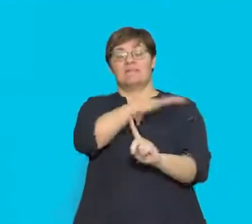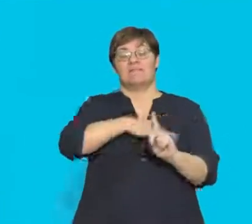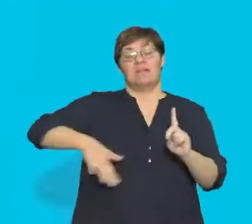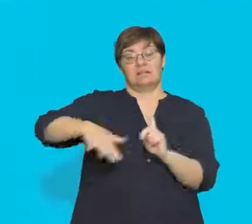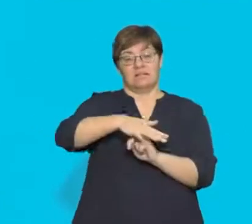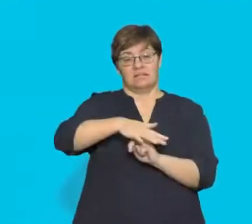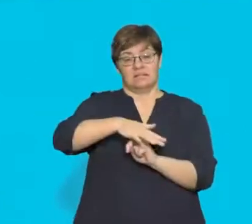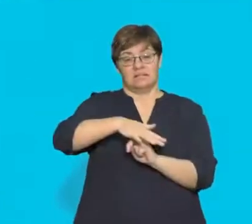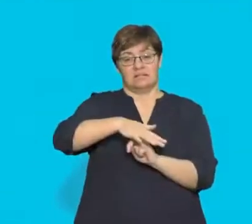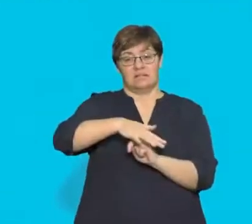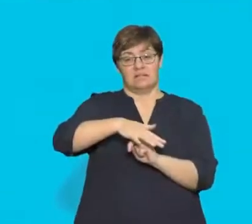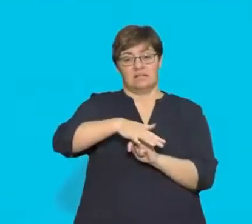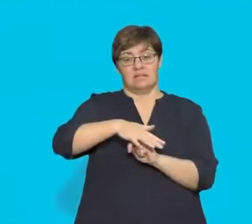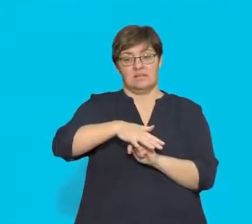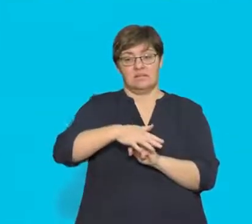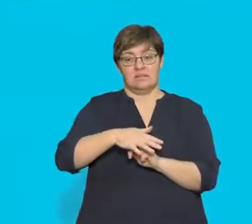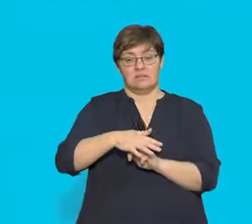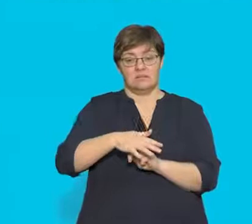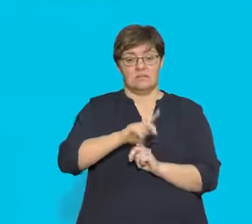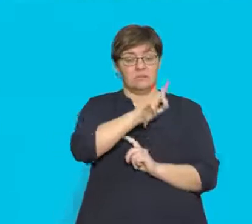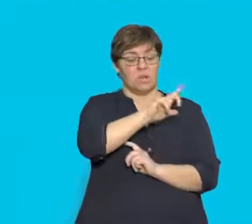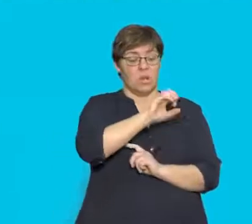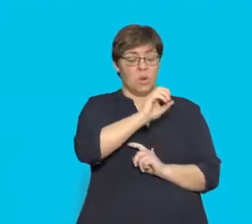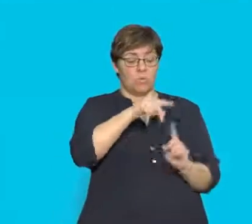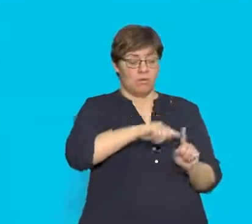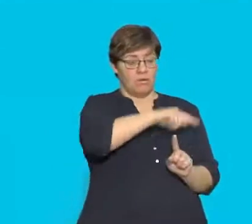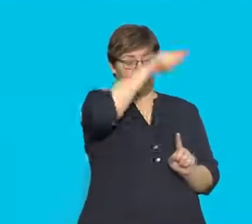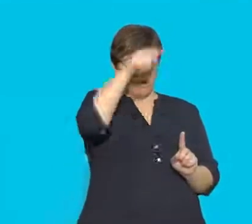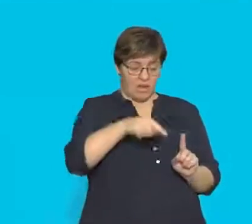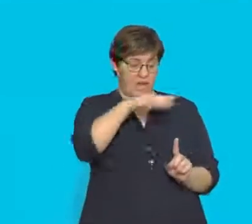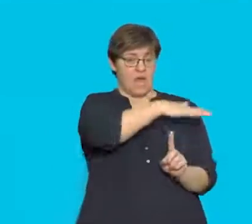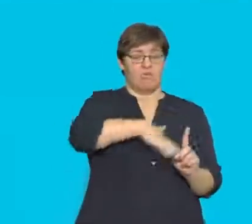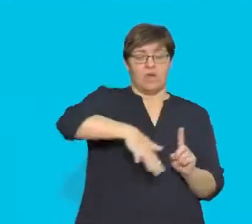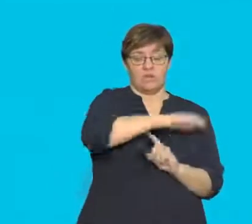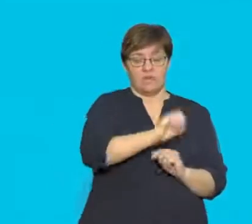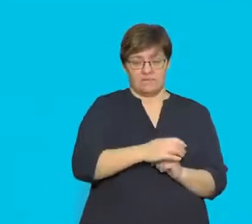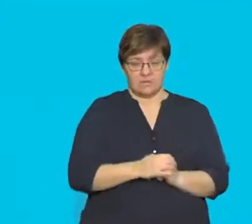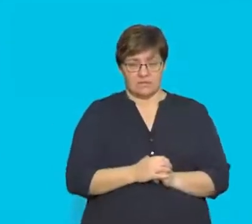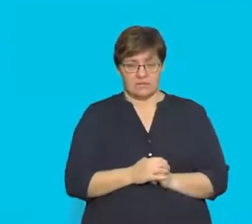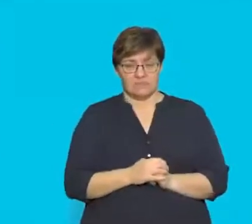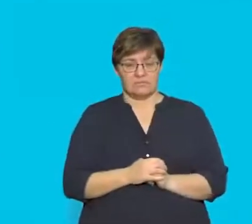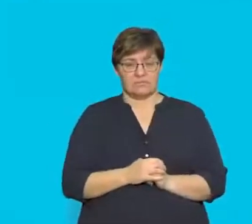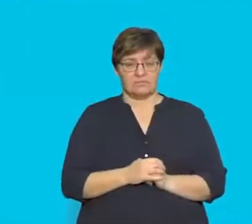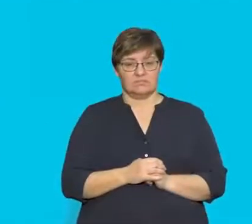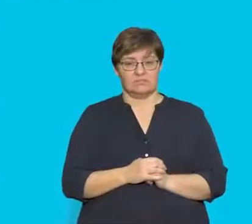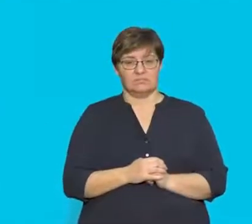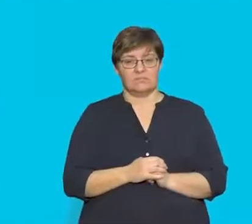magnetic field around this loop, this conducting wire. So how could